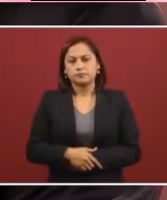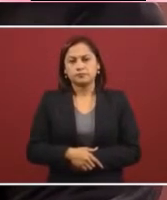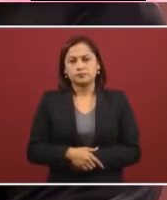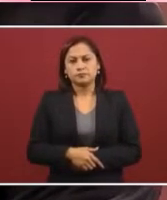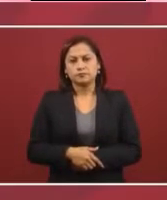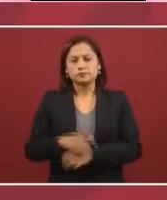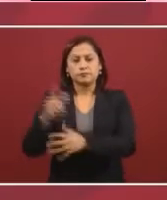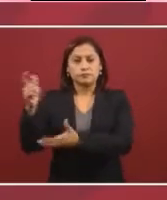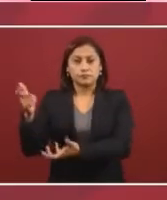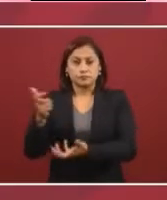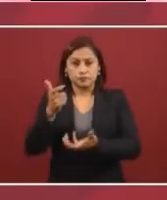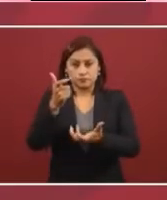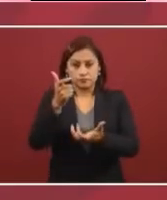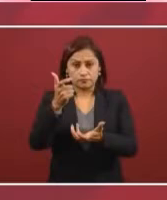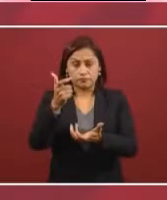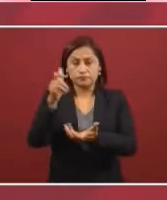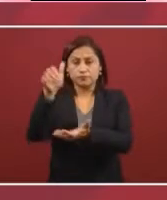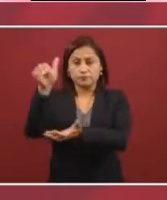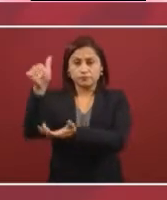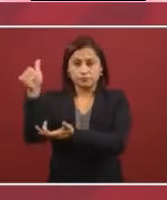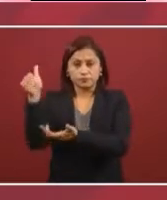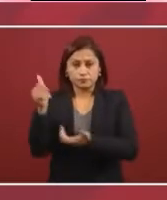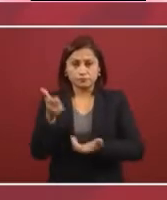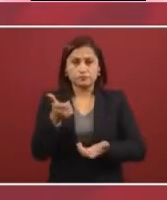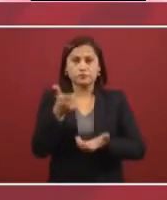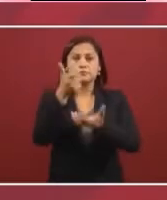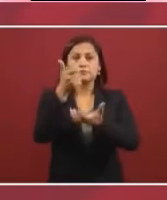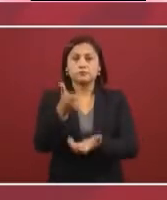that they had information